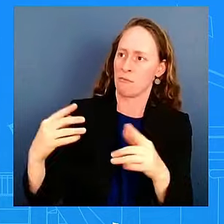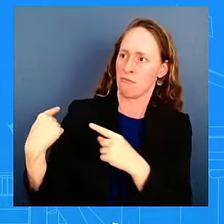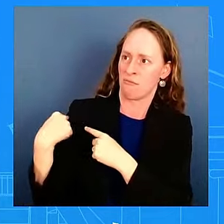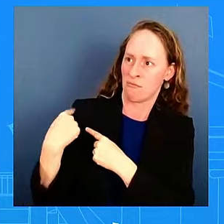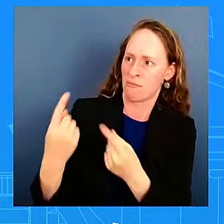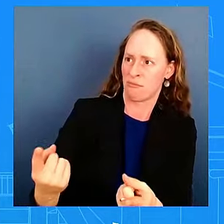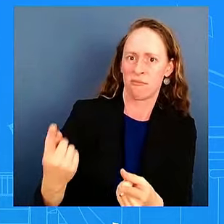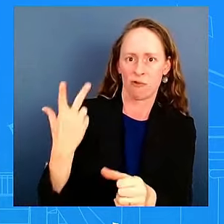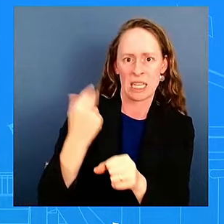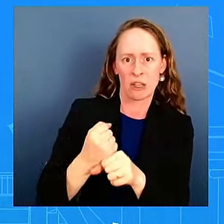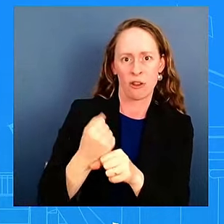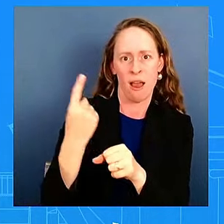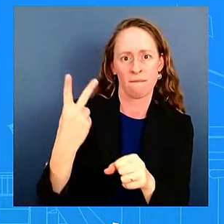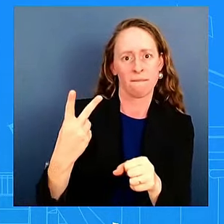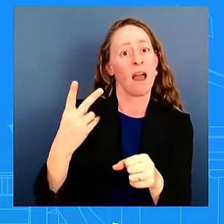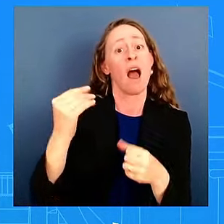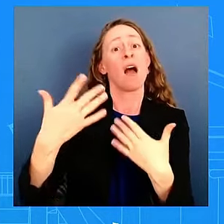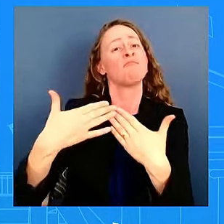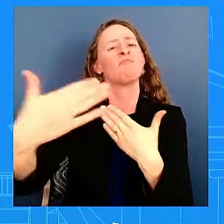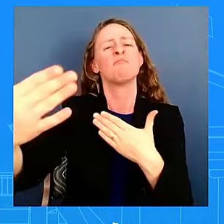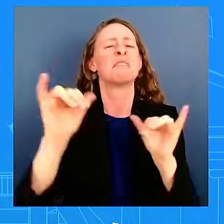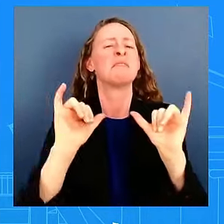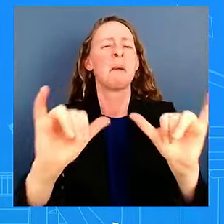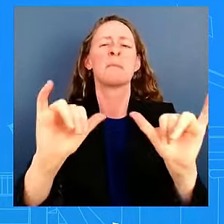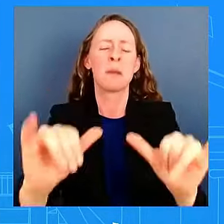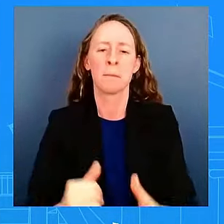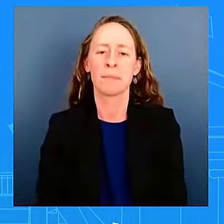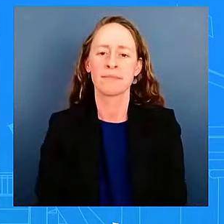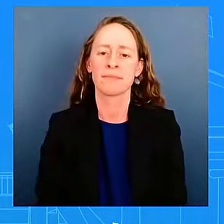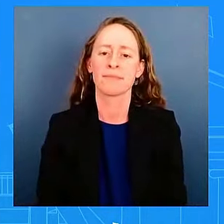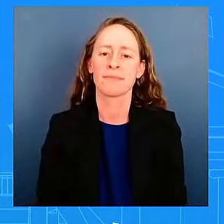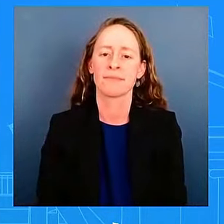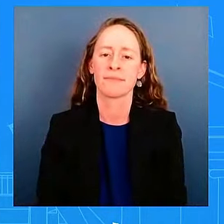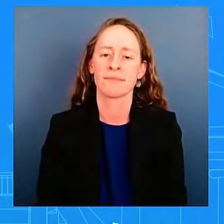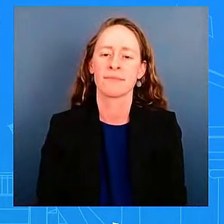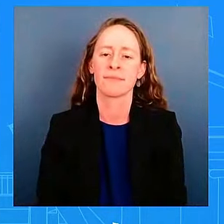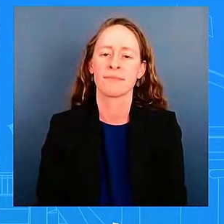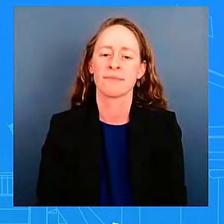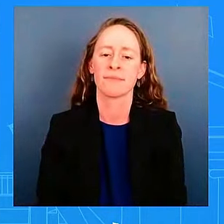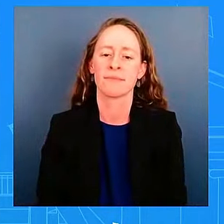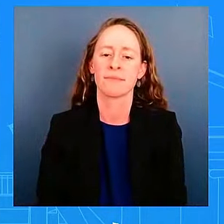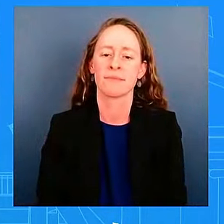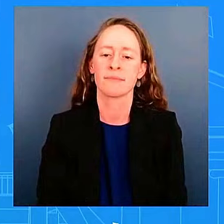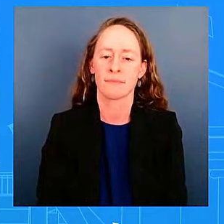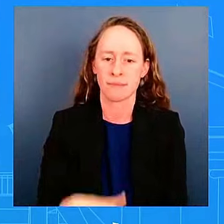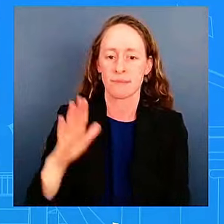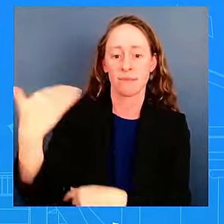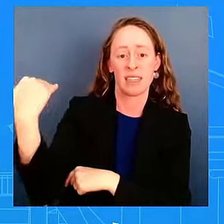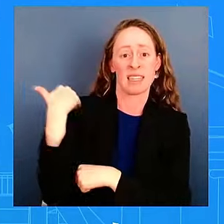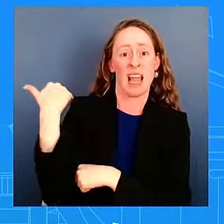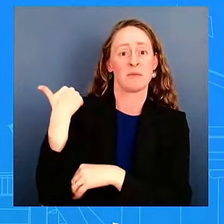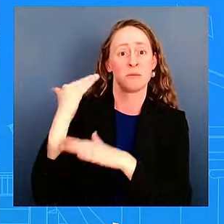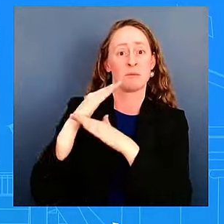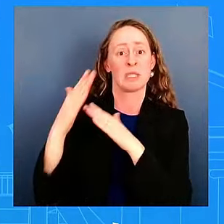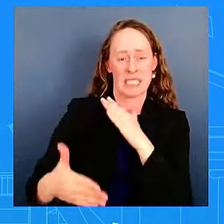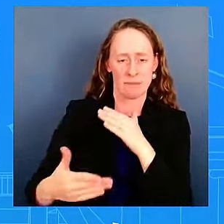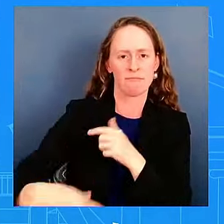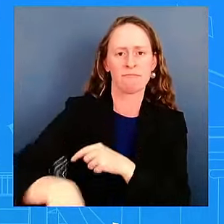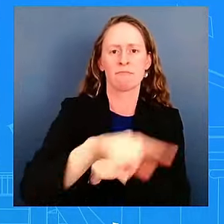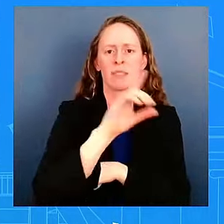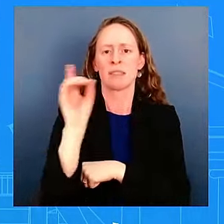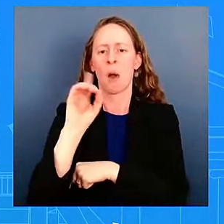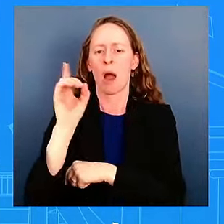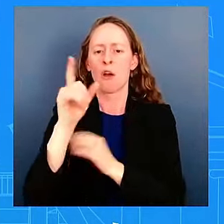the president told a group of Democratic lawmakers on the phone this weekend that he has been working with experts on some Supreme